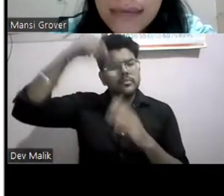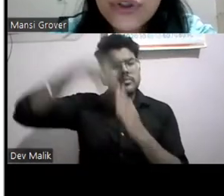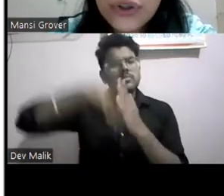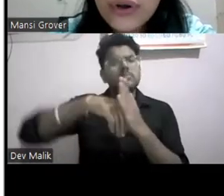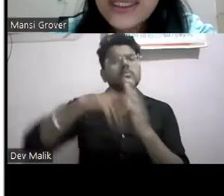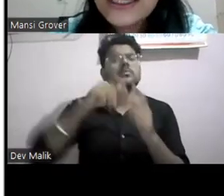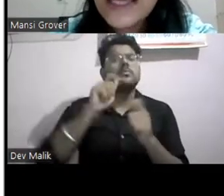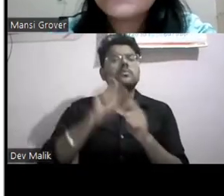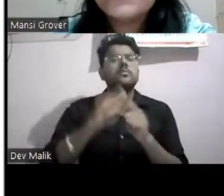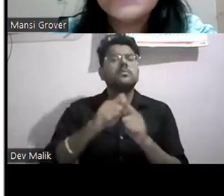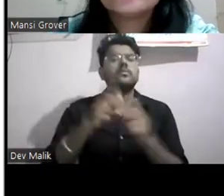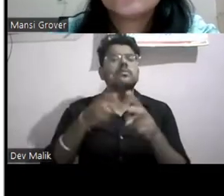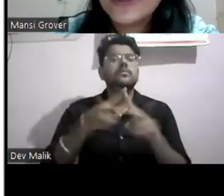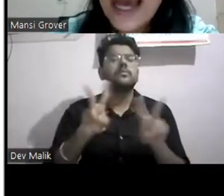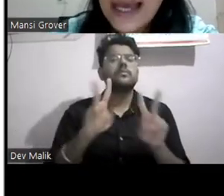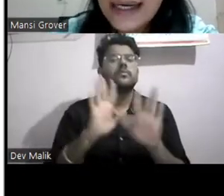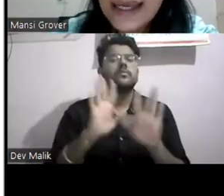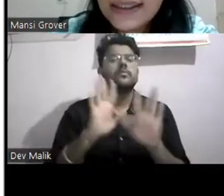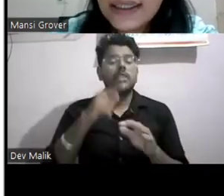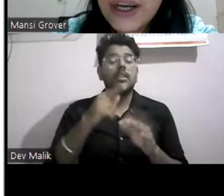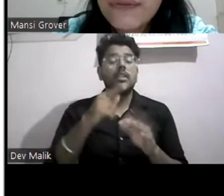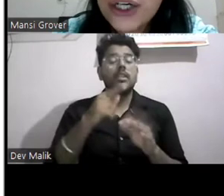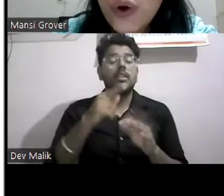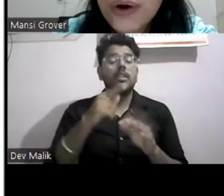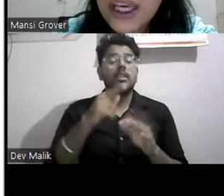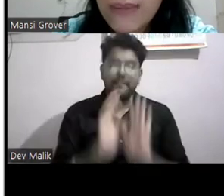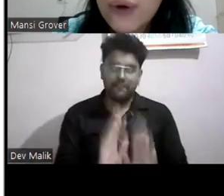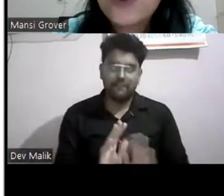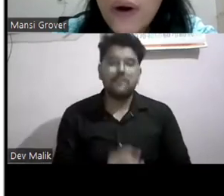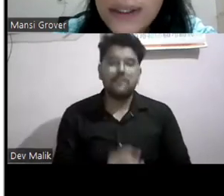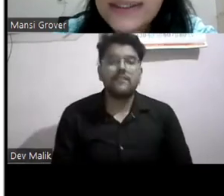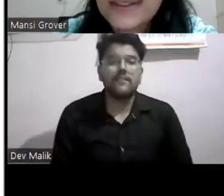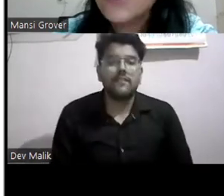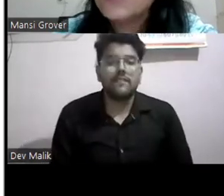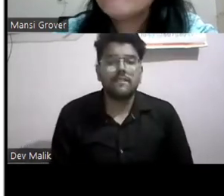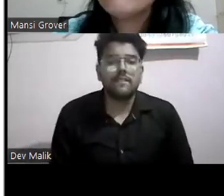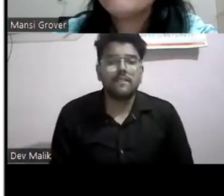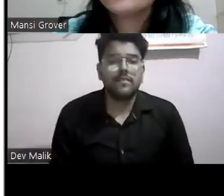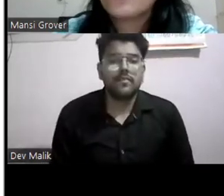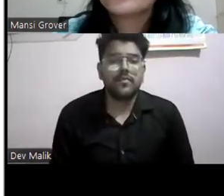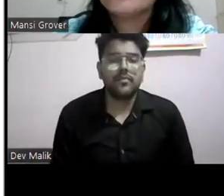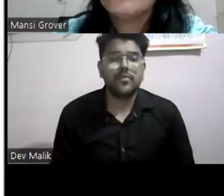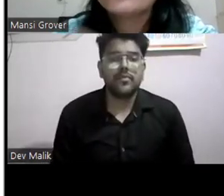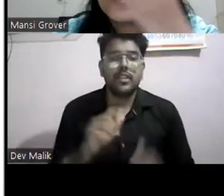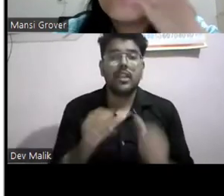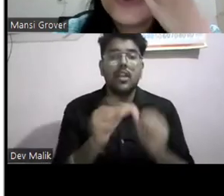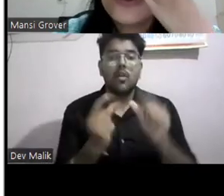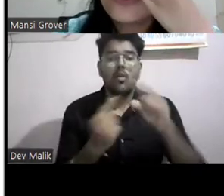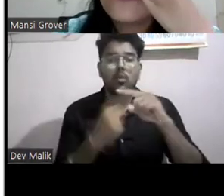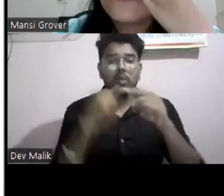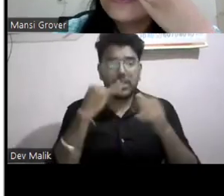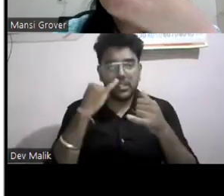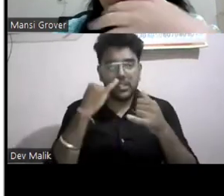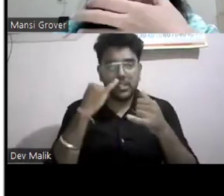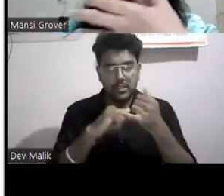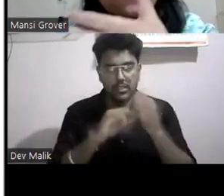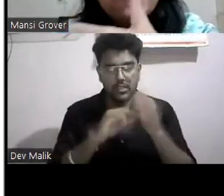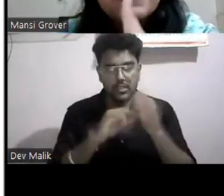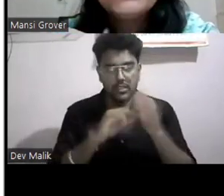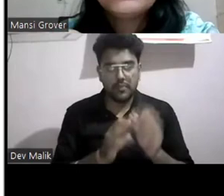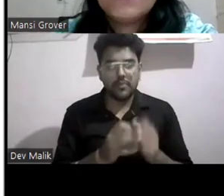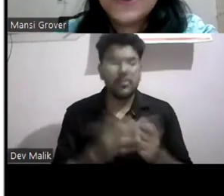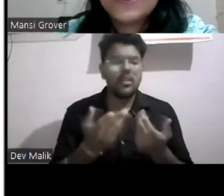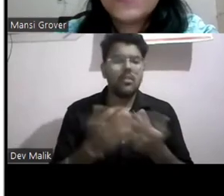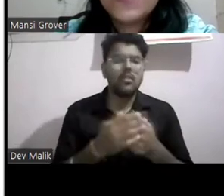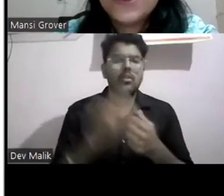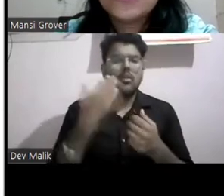highlighted, you know, that needs to get highlighted when we are talking about autism, when we are talking about some sort of